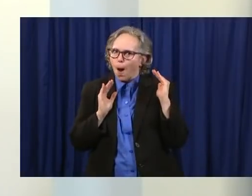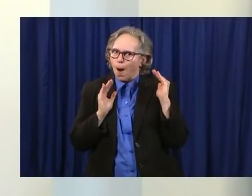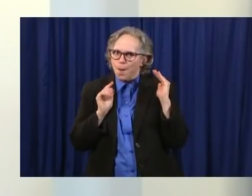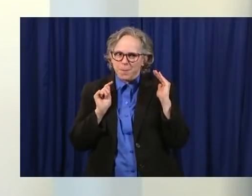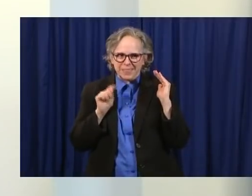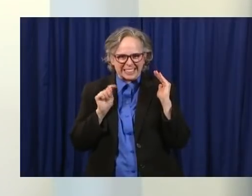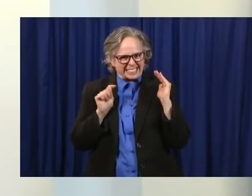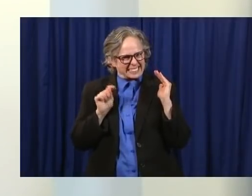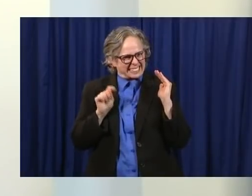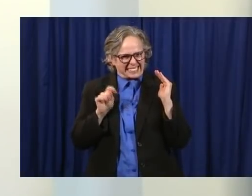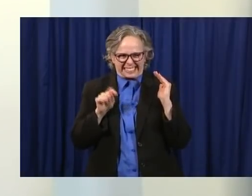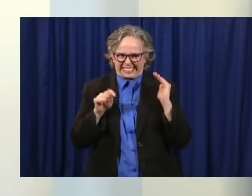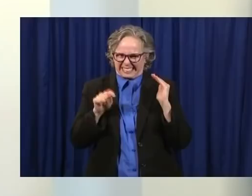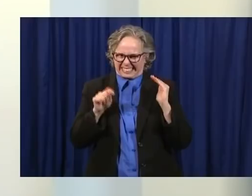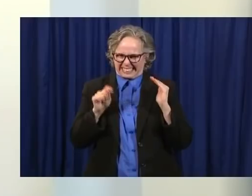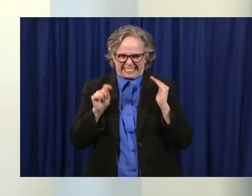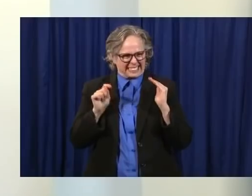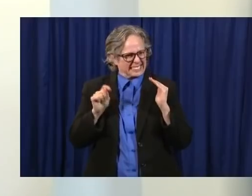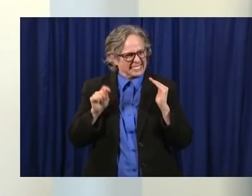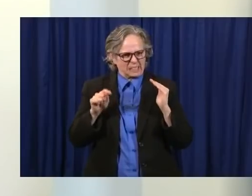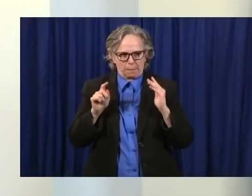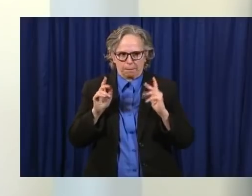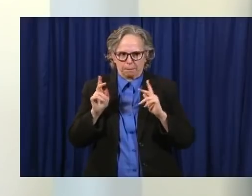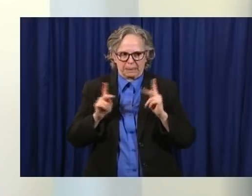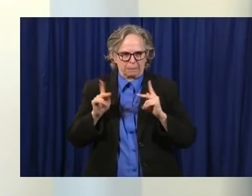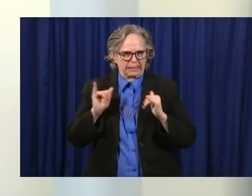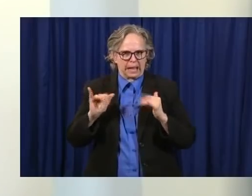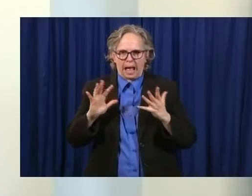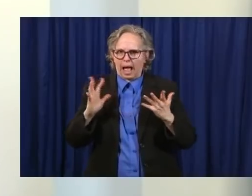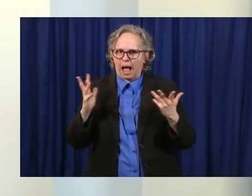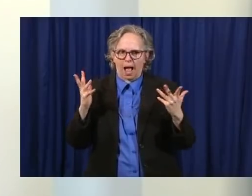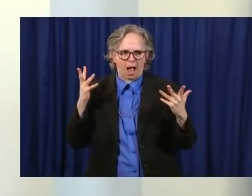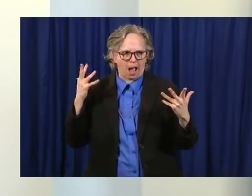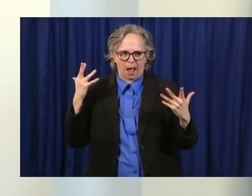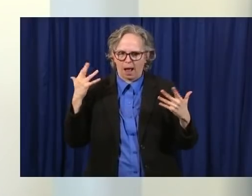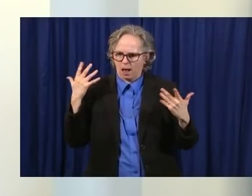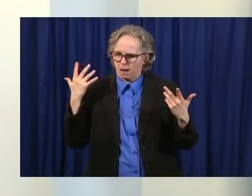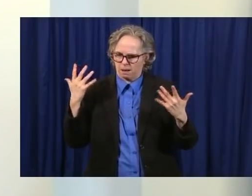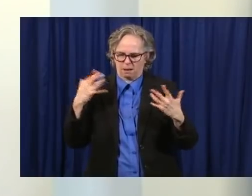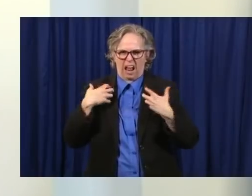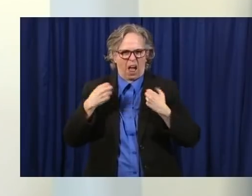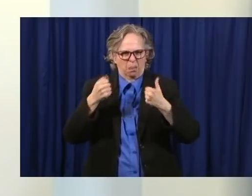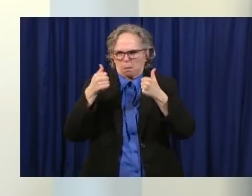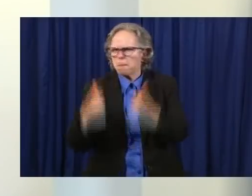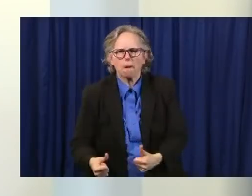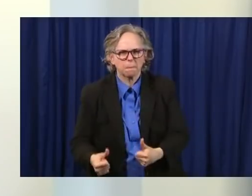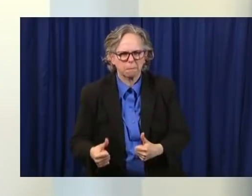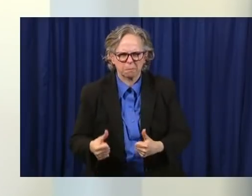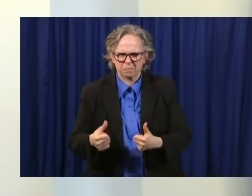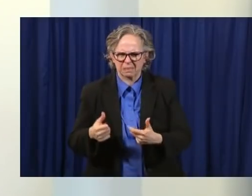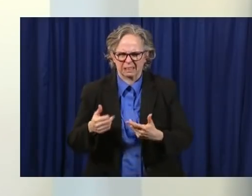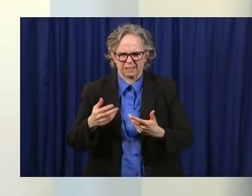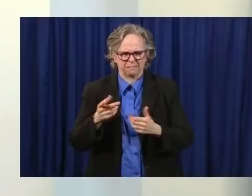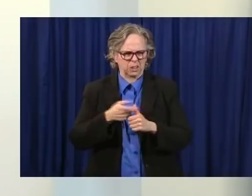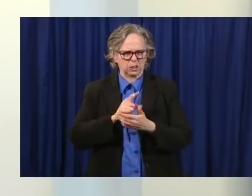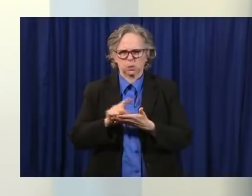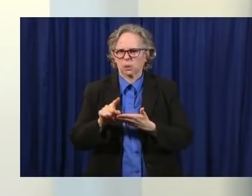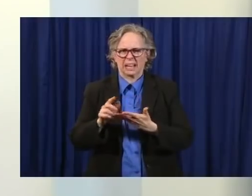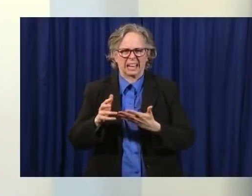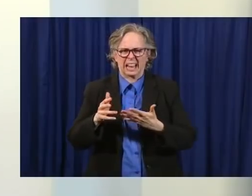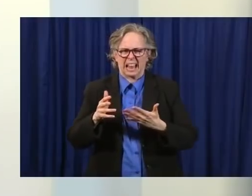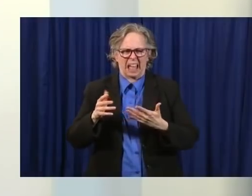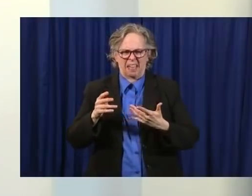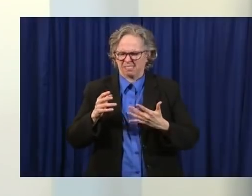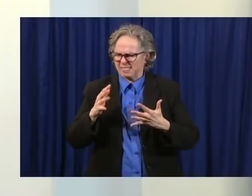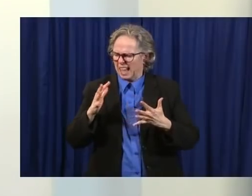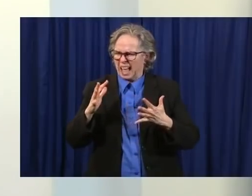this disease, people can tank. I mean, they can just be going along that first week and then something happens. And the